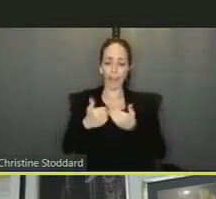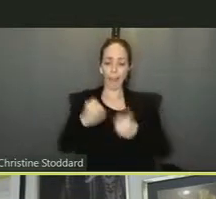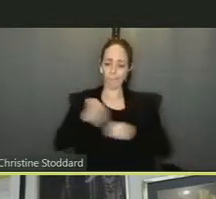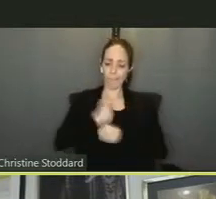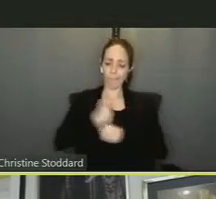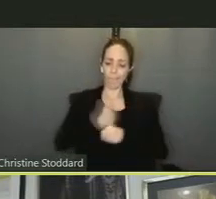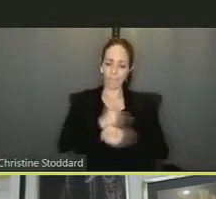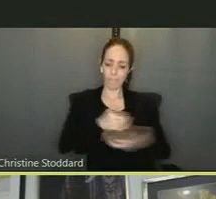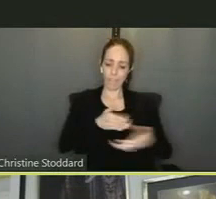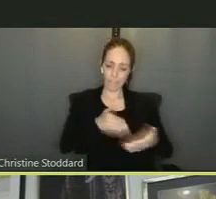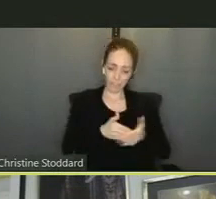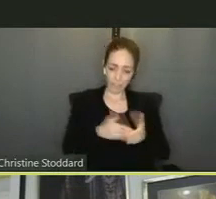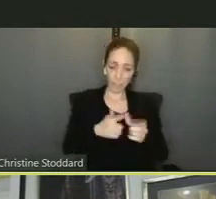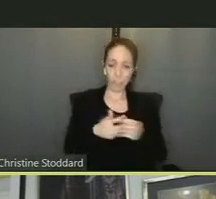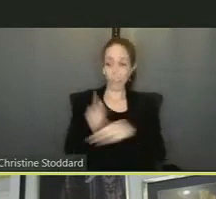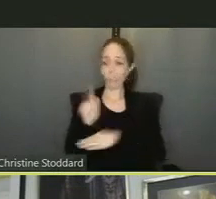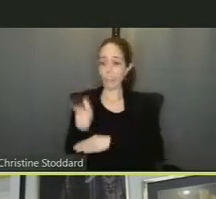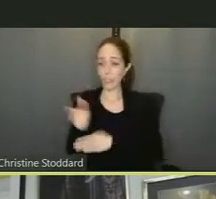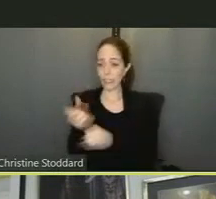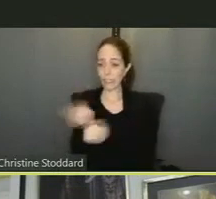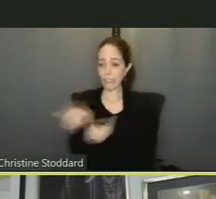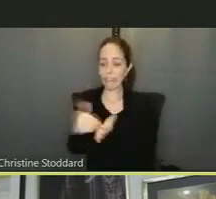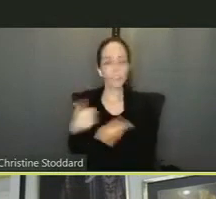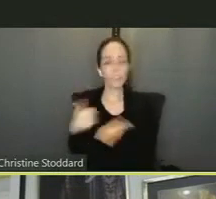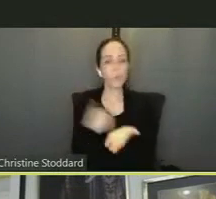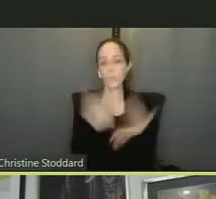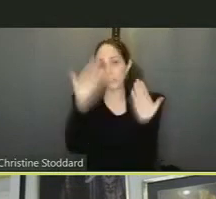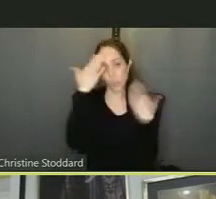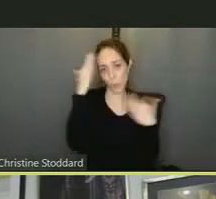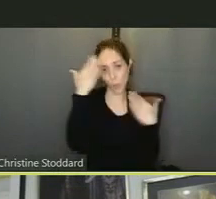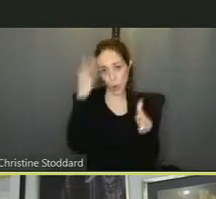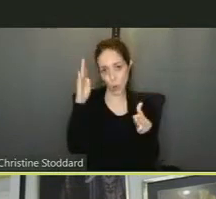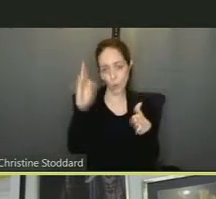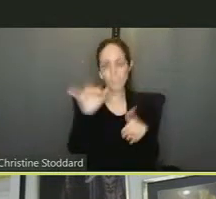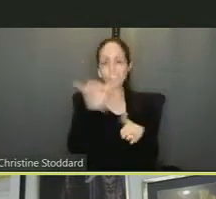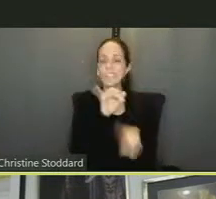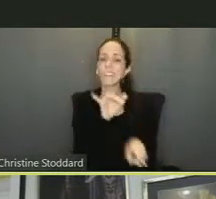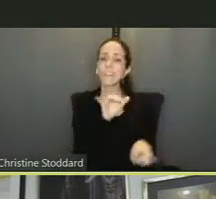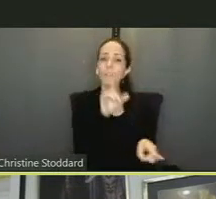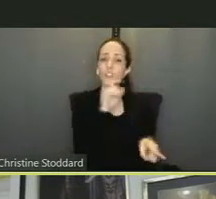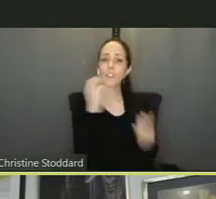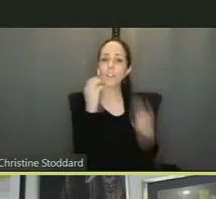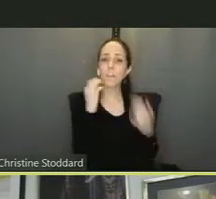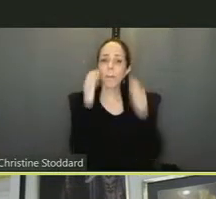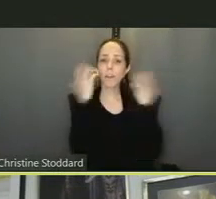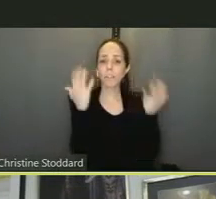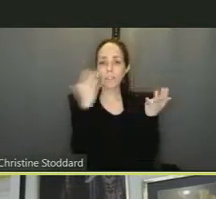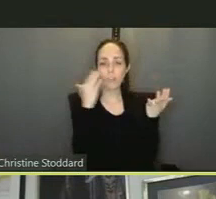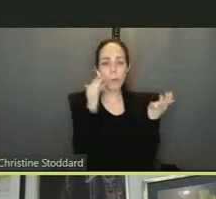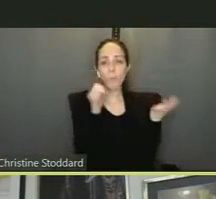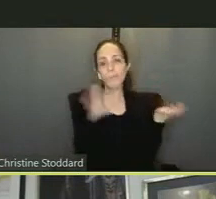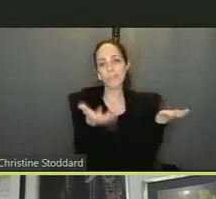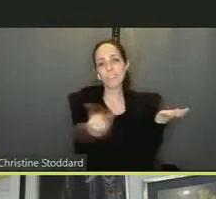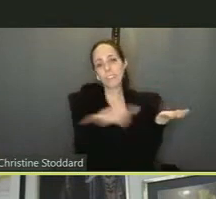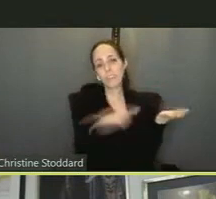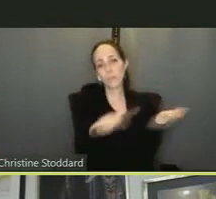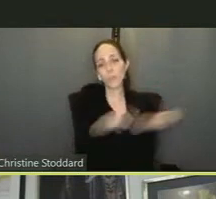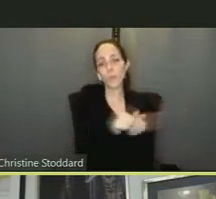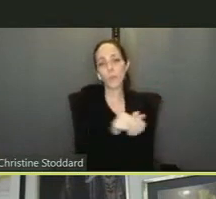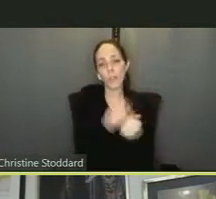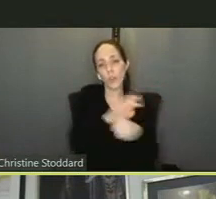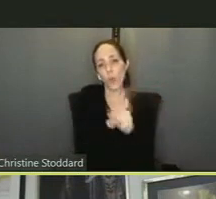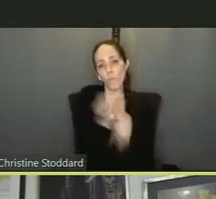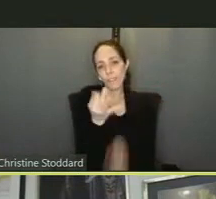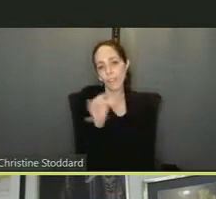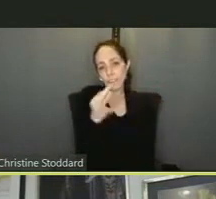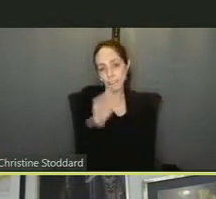protected for the most part from getting it again. But we don't know how that works with the coronavirus. There have been